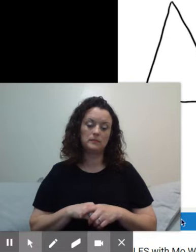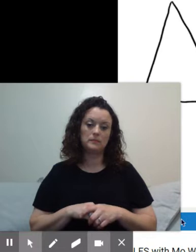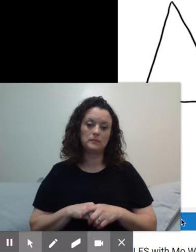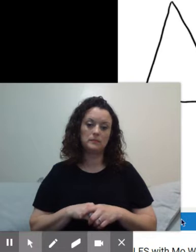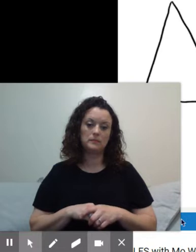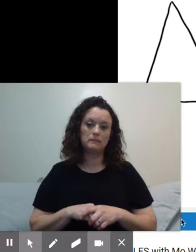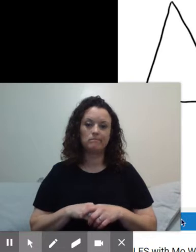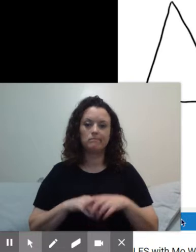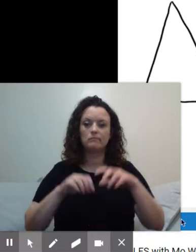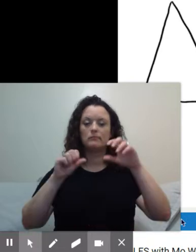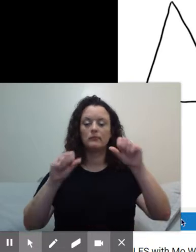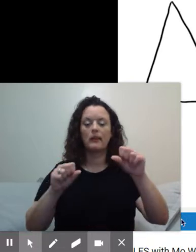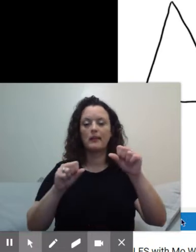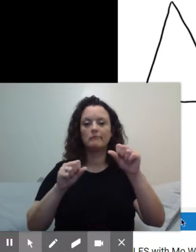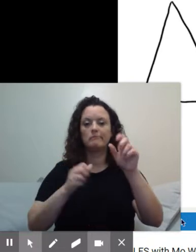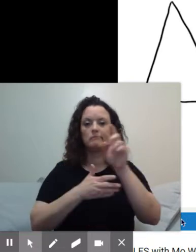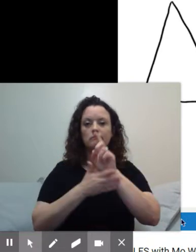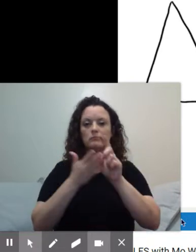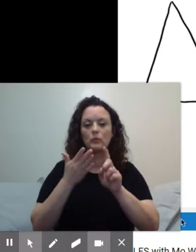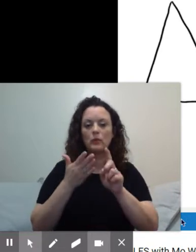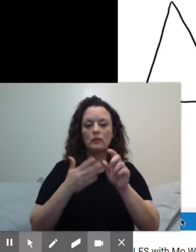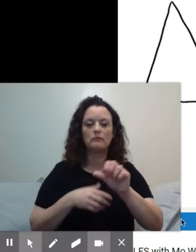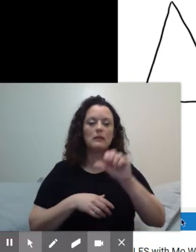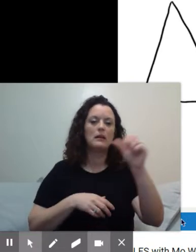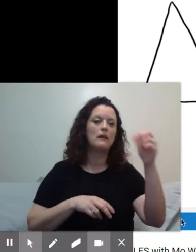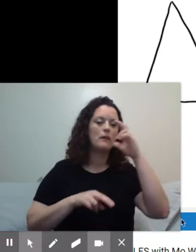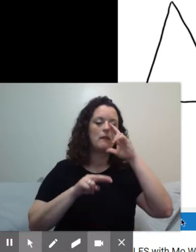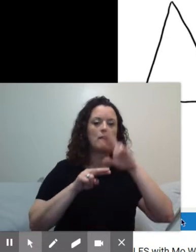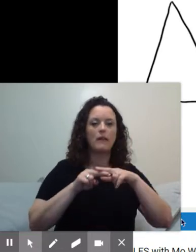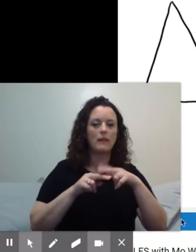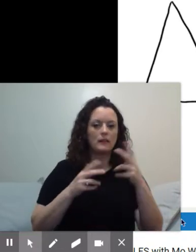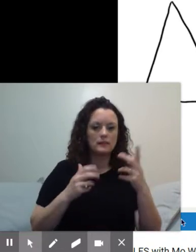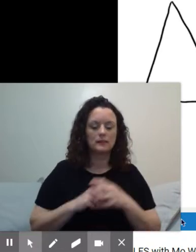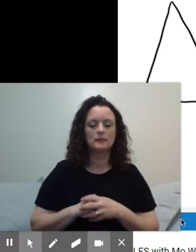you can do other fun things.